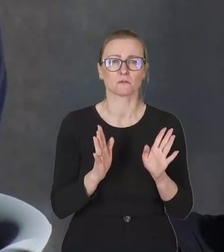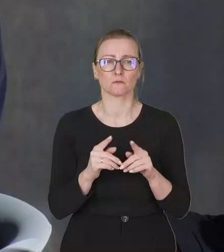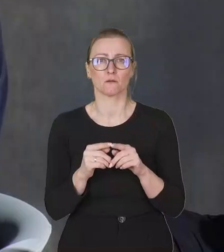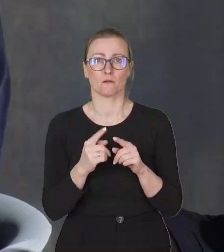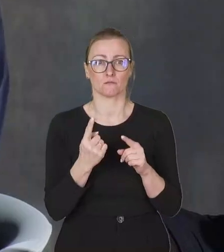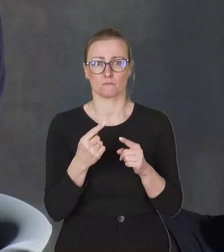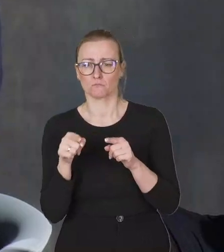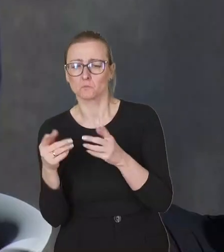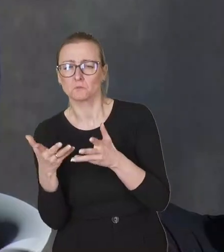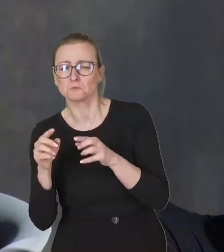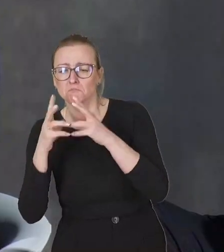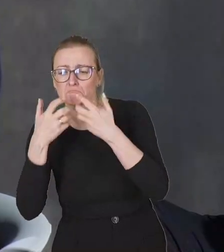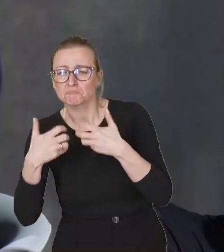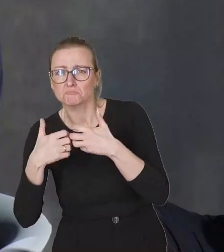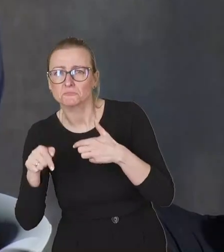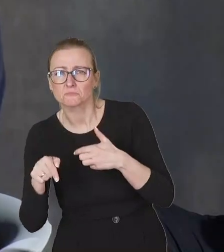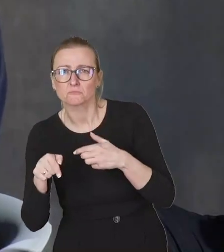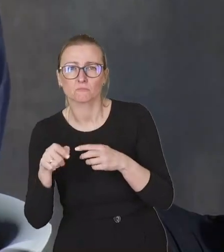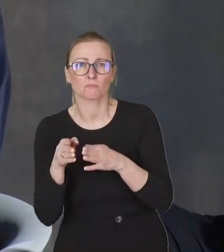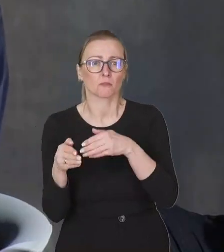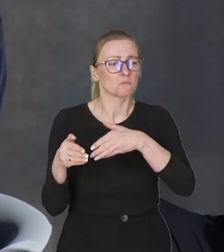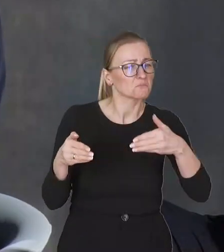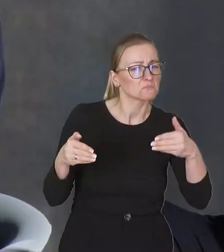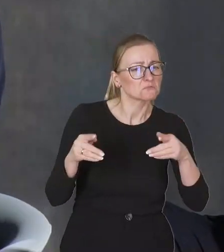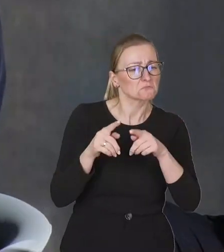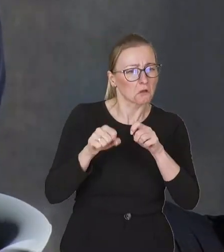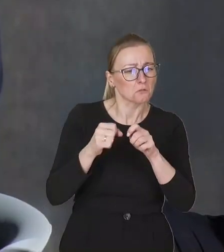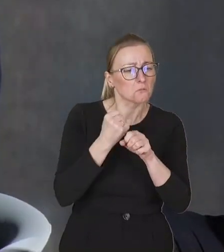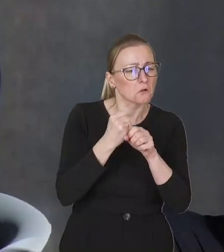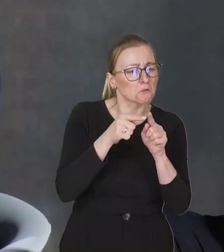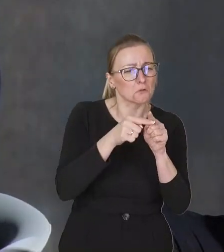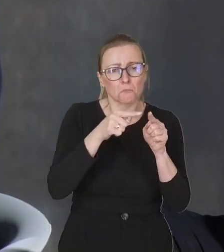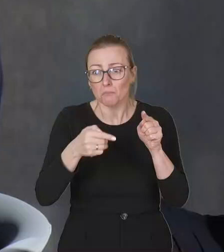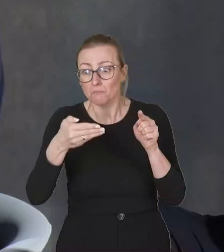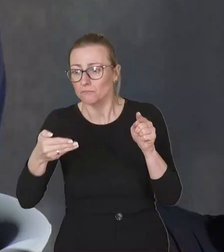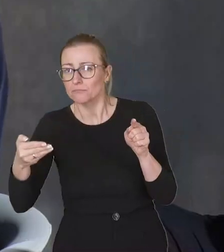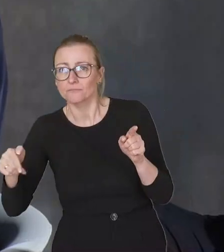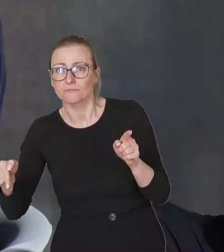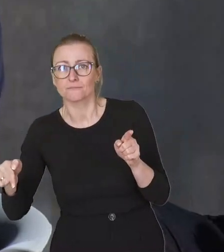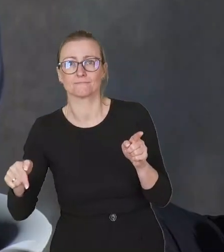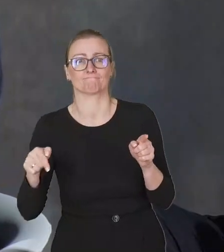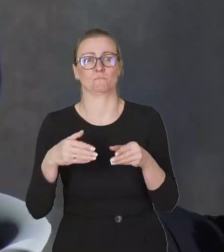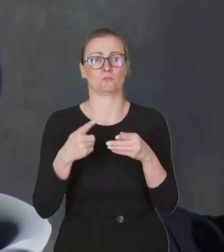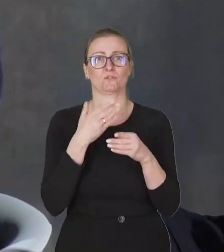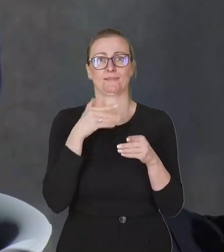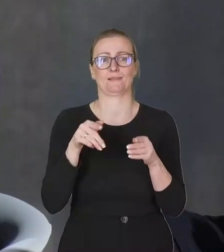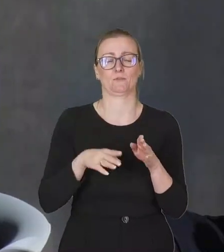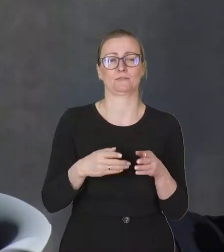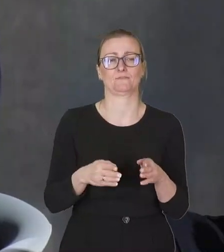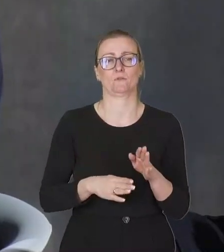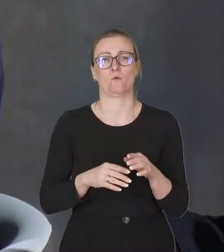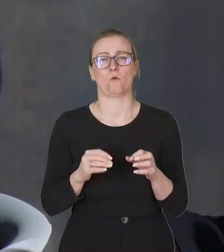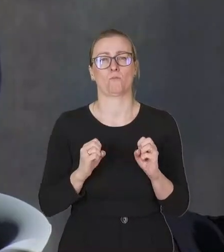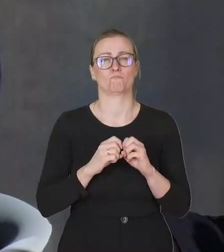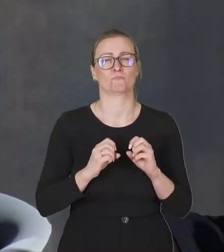manufacturing capabilities, for development of new technologies, but also for equipment manufacturers and for securing the supply